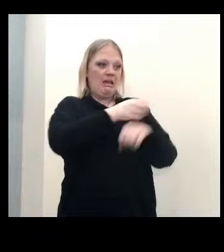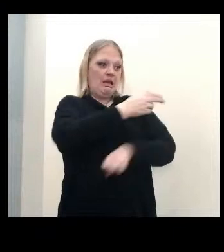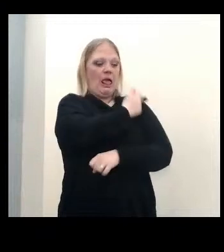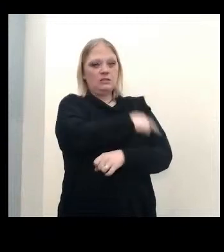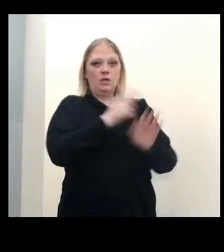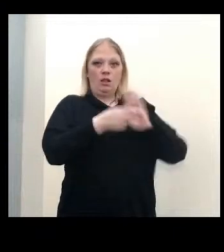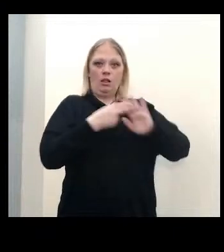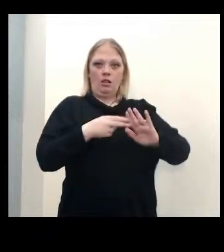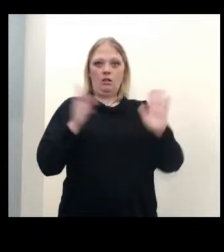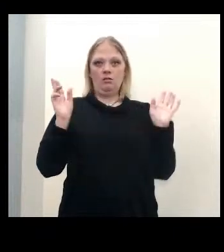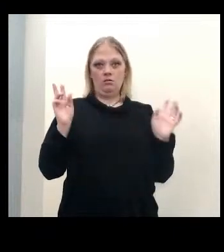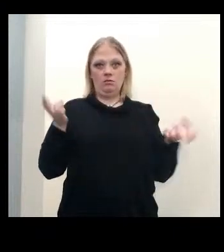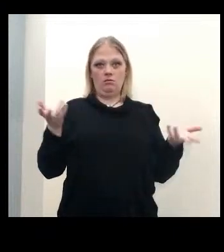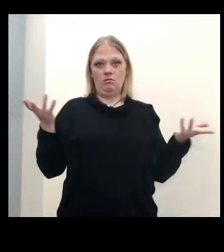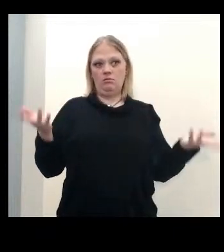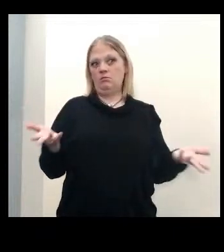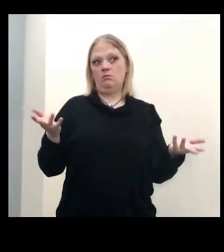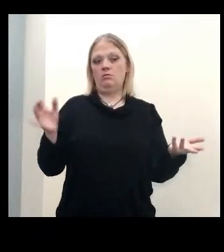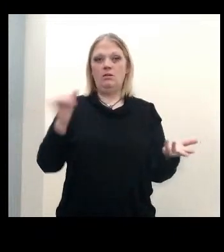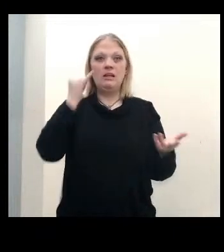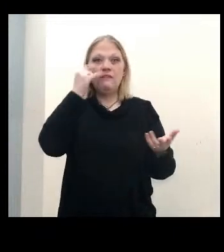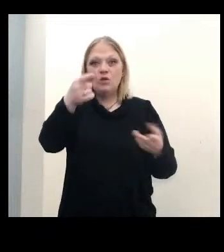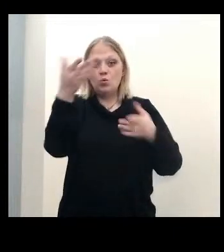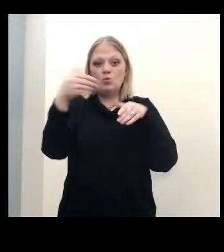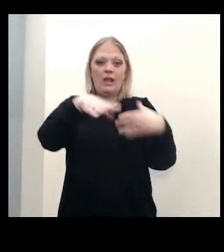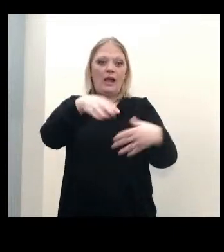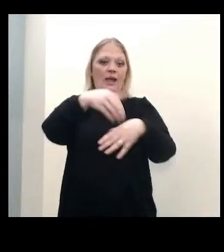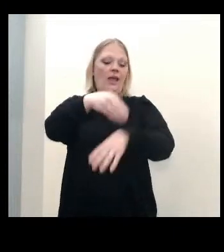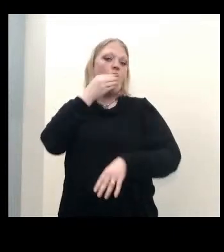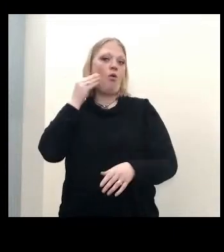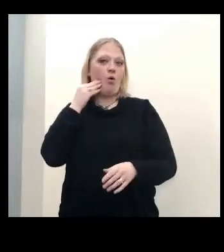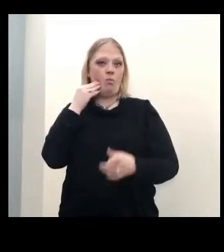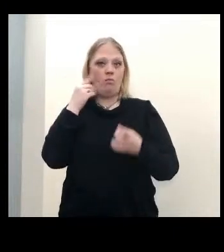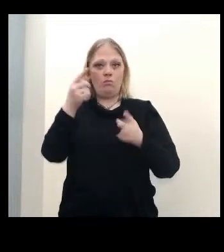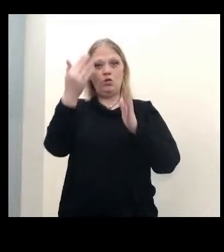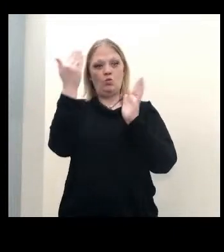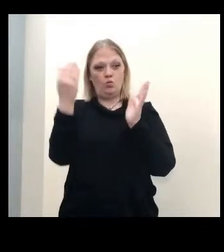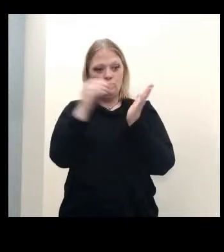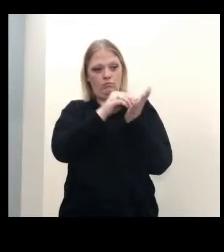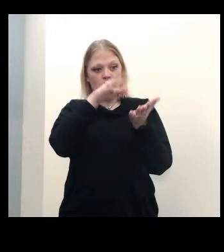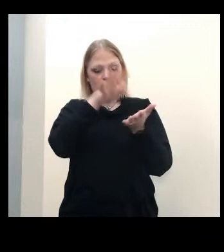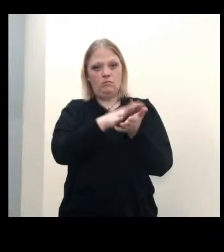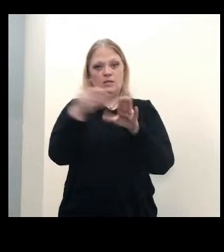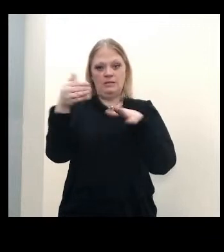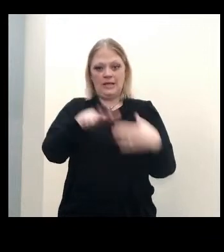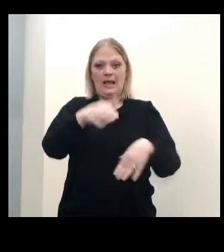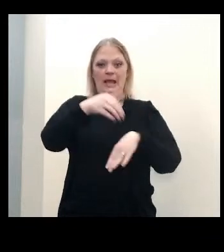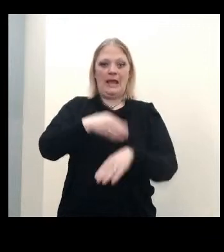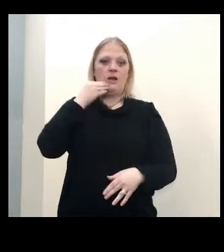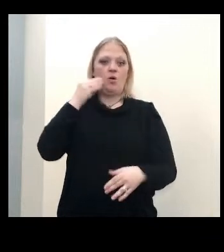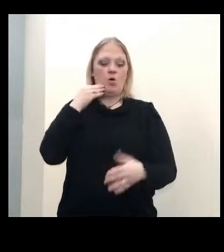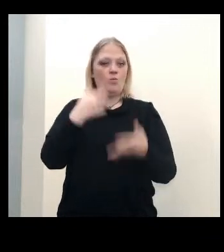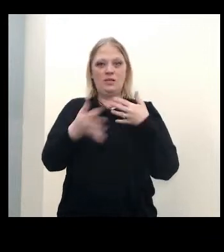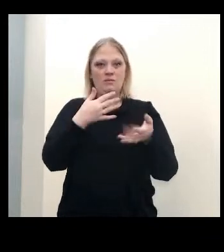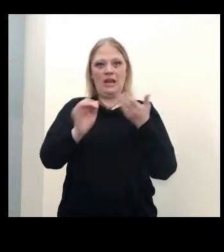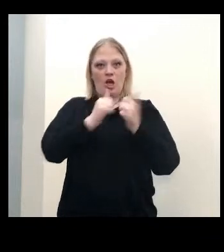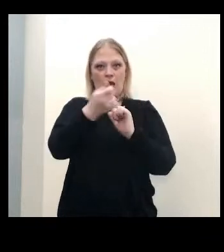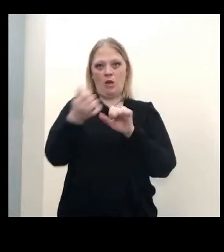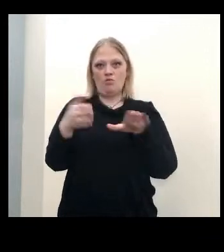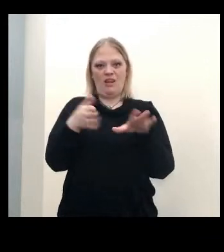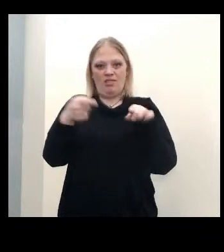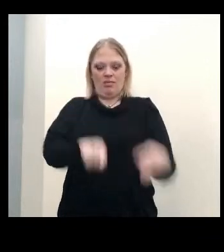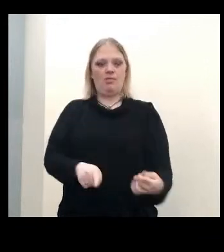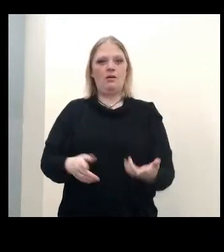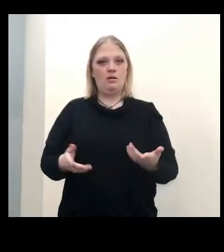hospital. Just like if you died at your home, you're listed as dying at your home, regardless of how the death occurred.